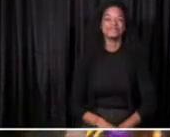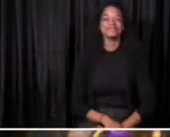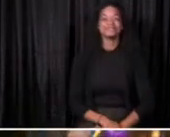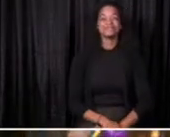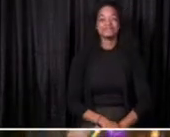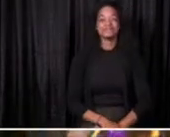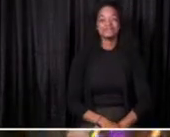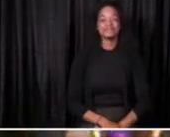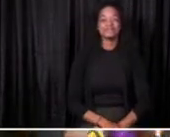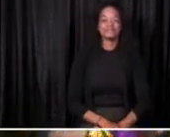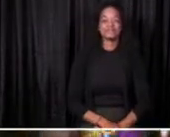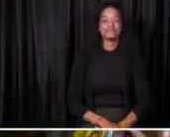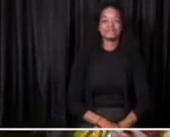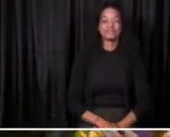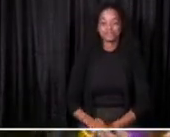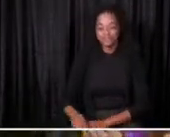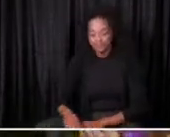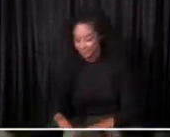up!